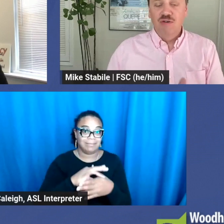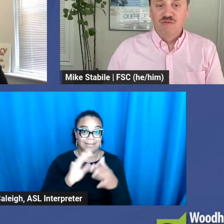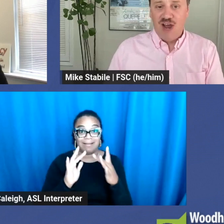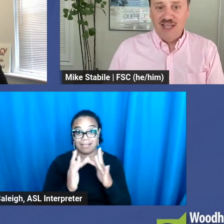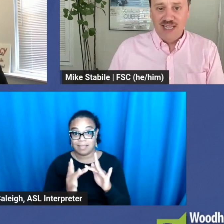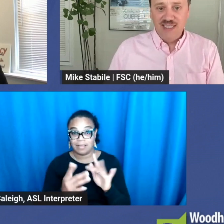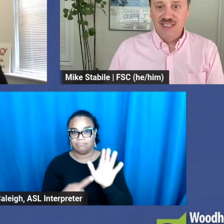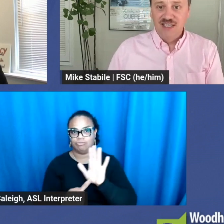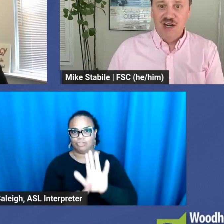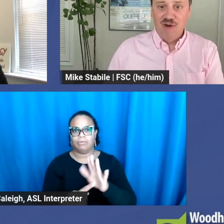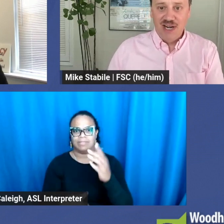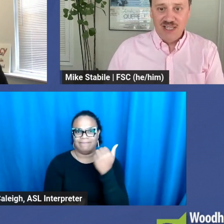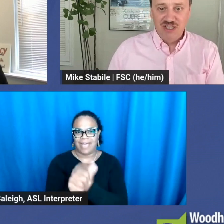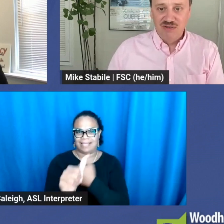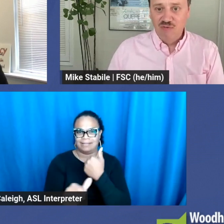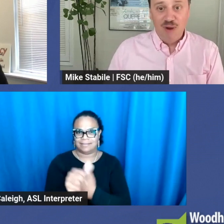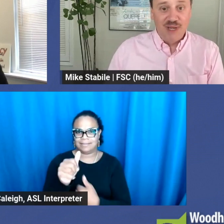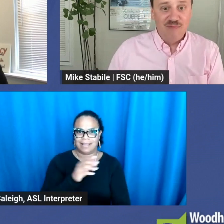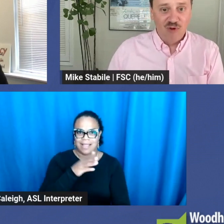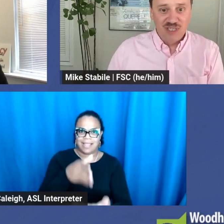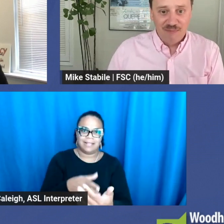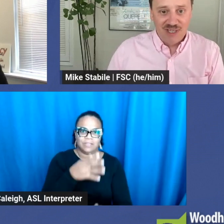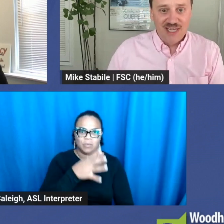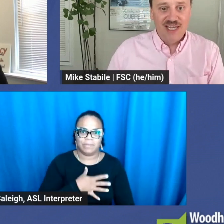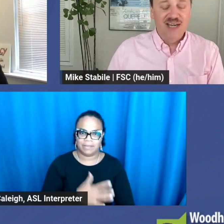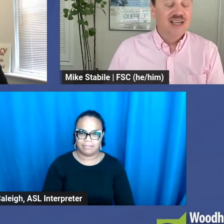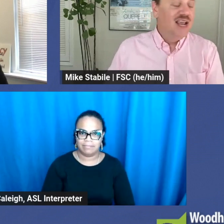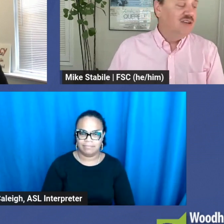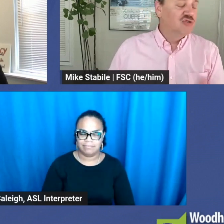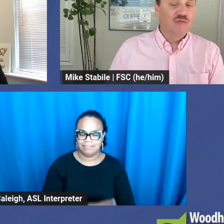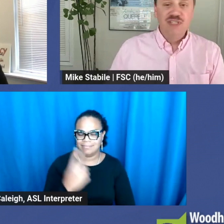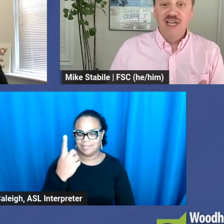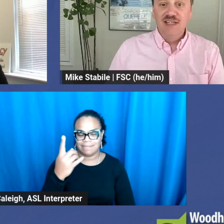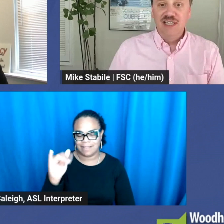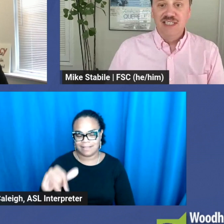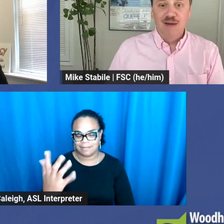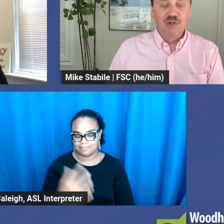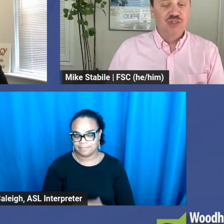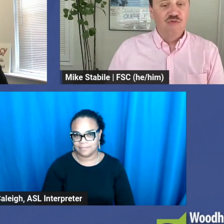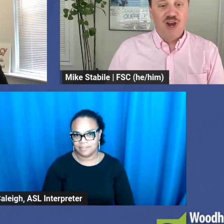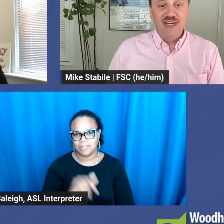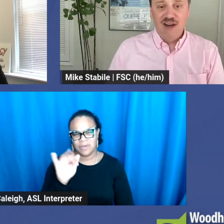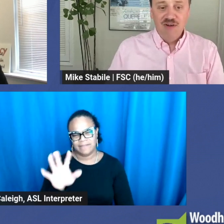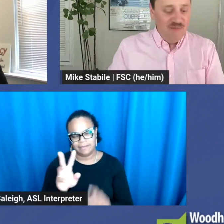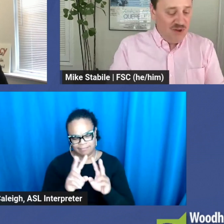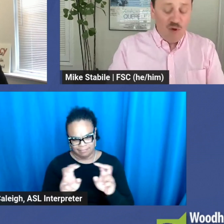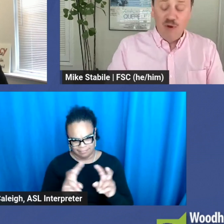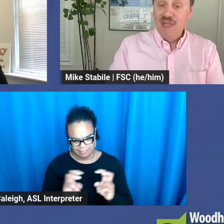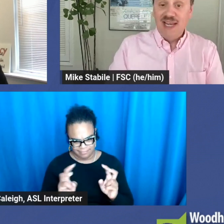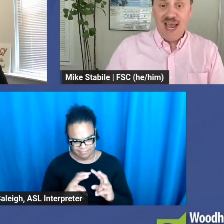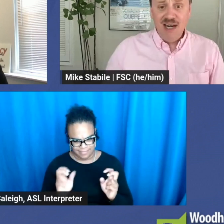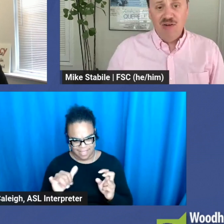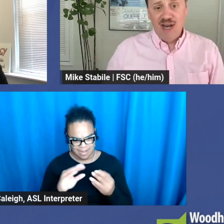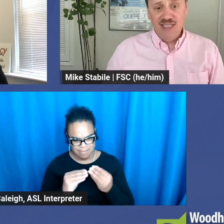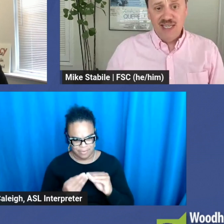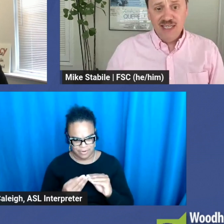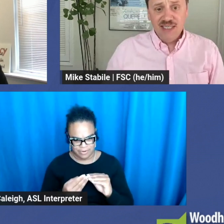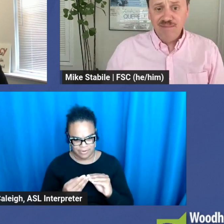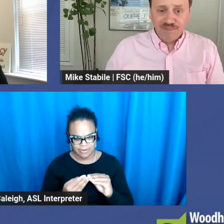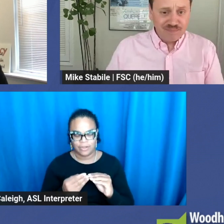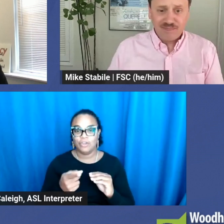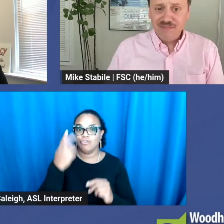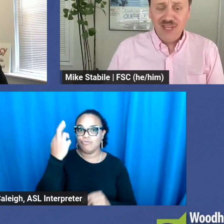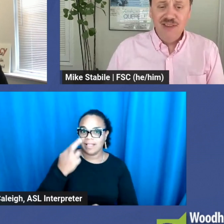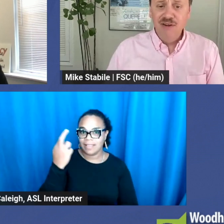online shows violence, against women or something like that. And you sort of dig into these numbers and you find out, well, when they categorize